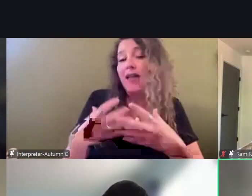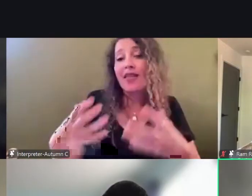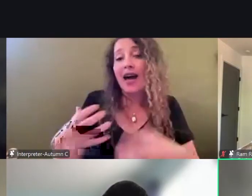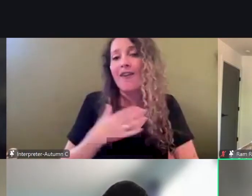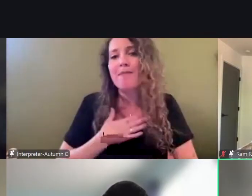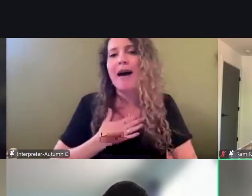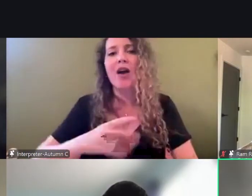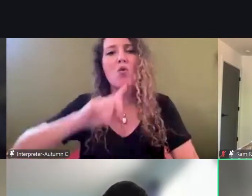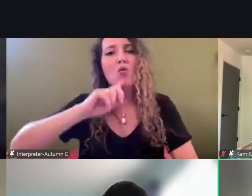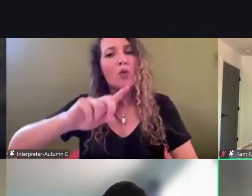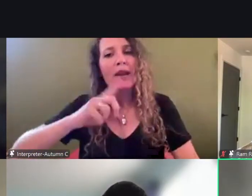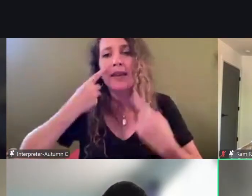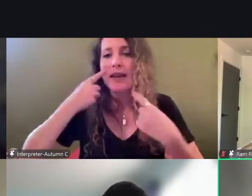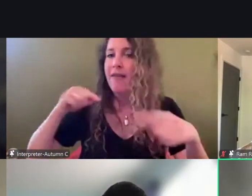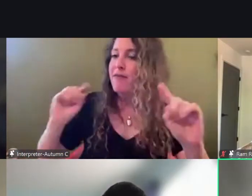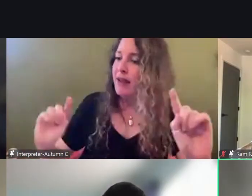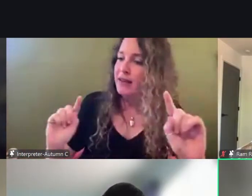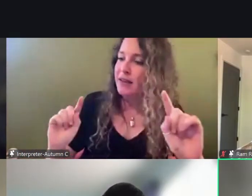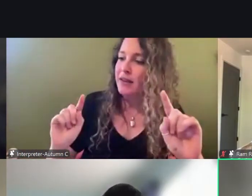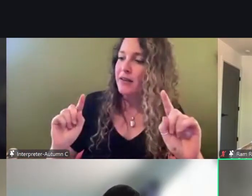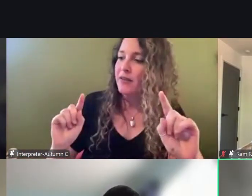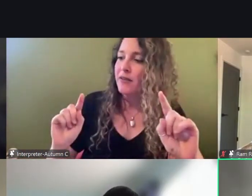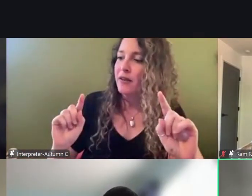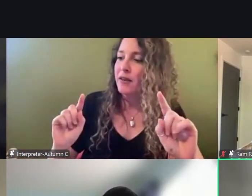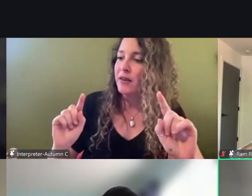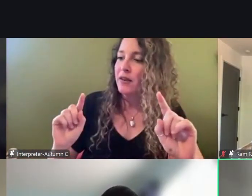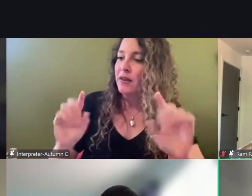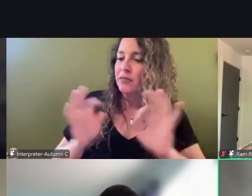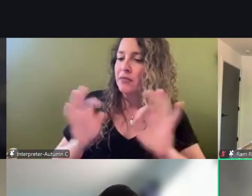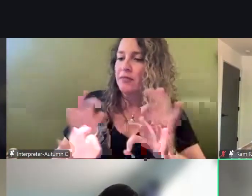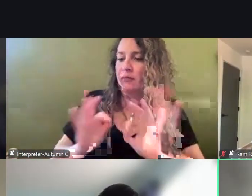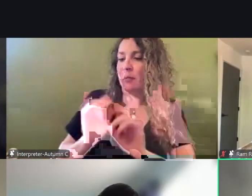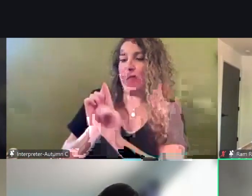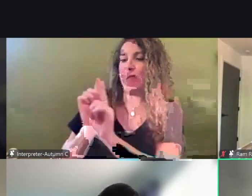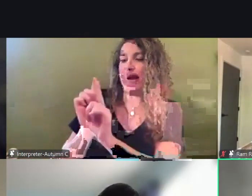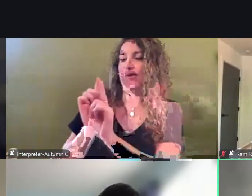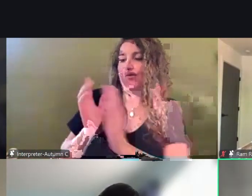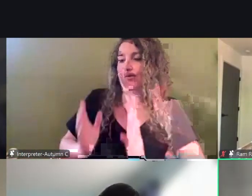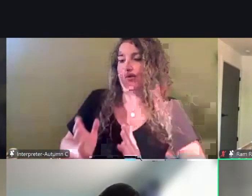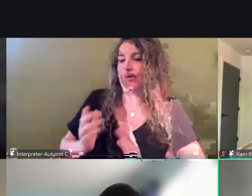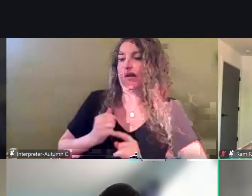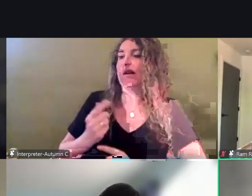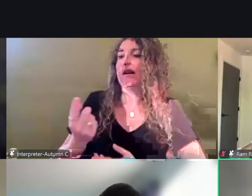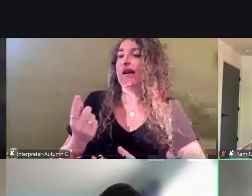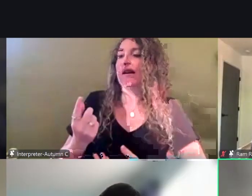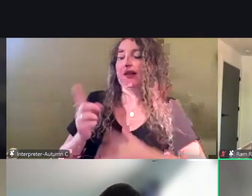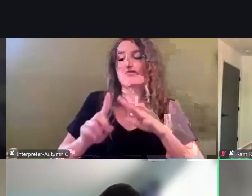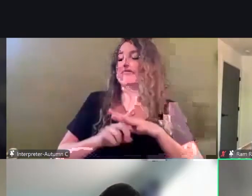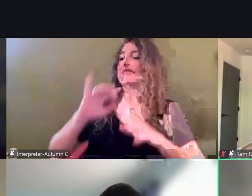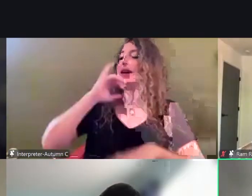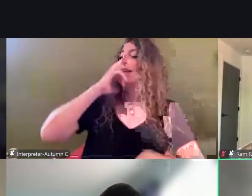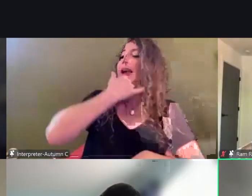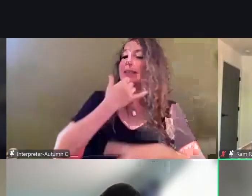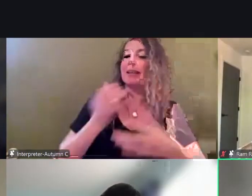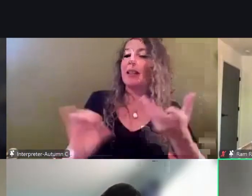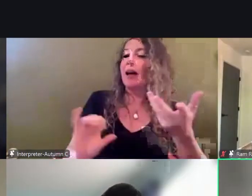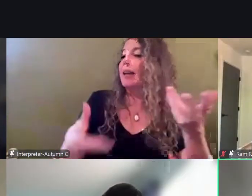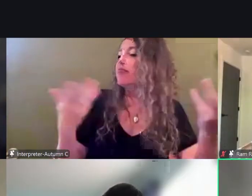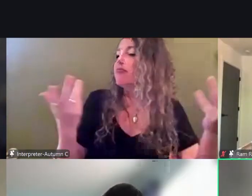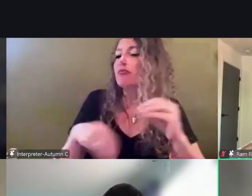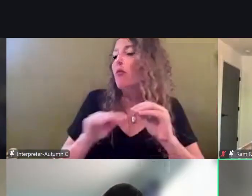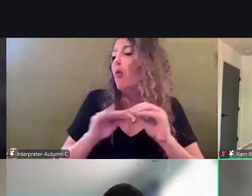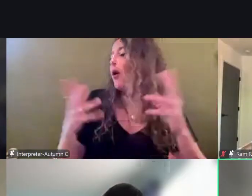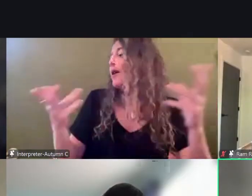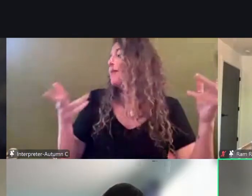like really effective and meaningful mentors have come to me on accident and more just like